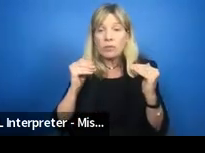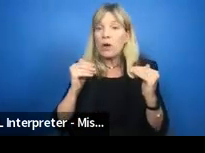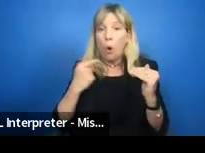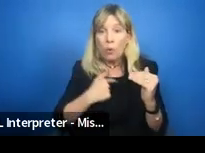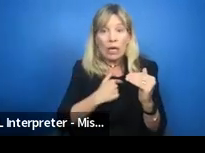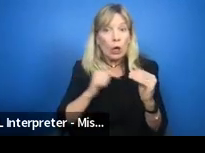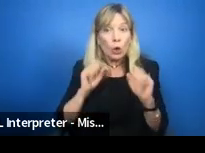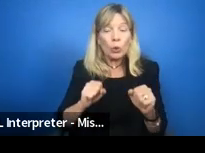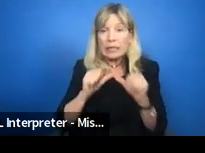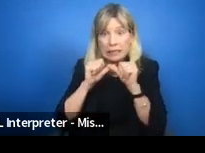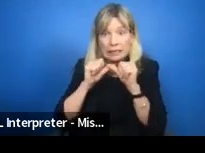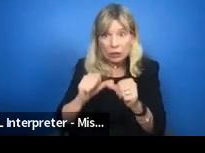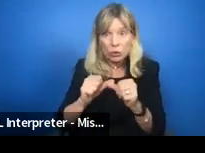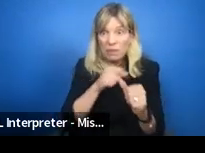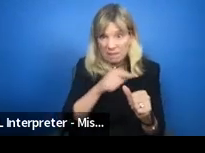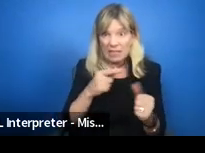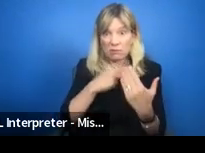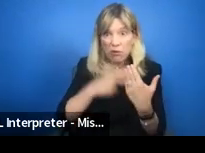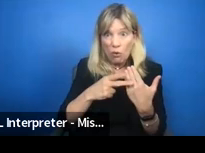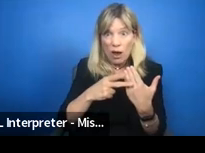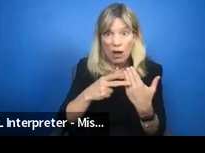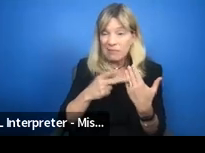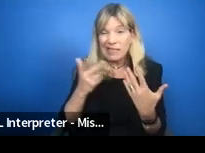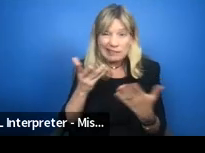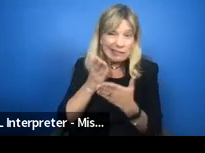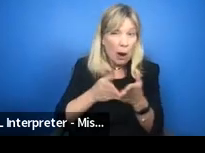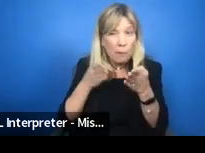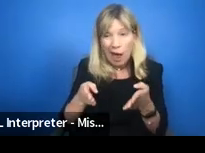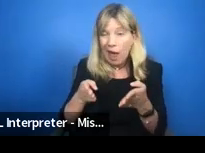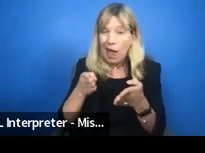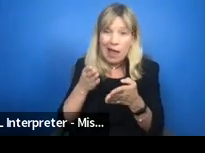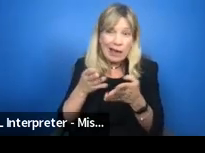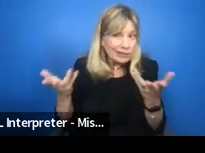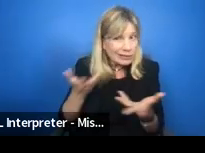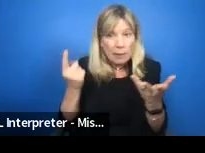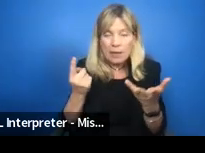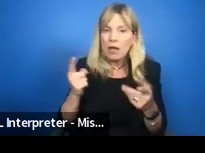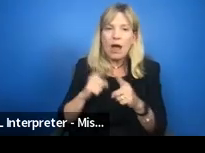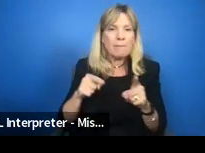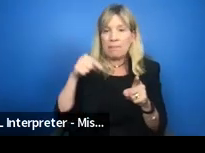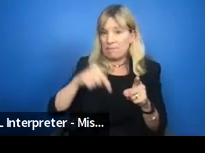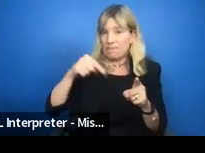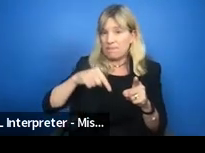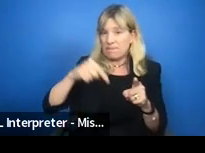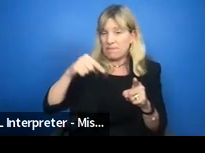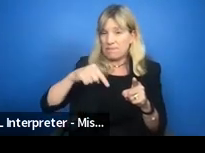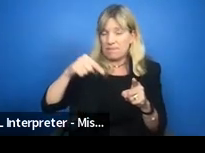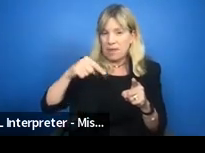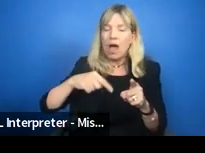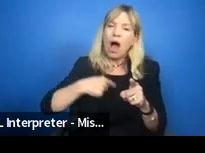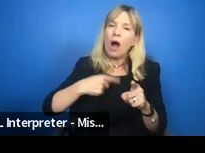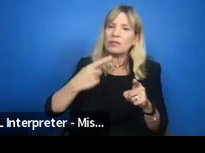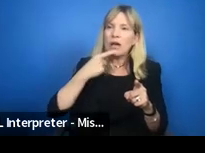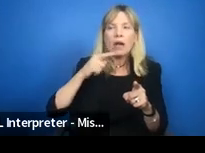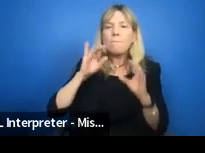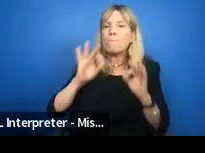would be able to continue it in some way, shape, or form. But I would say this is a